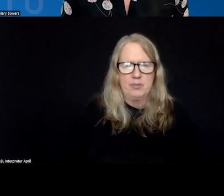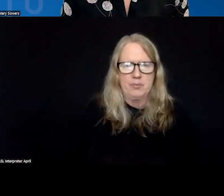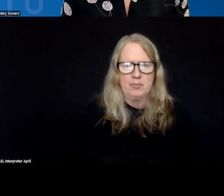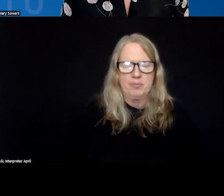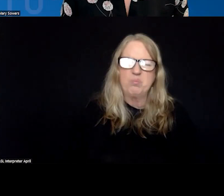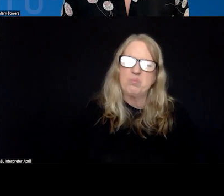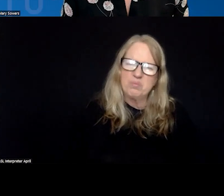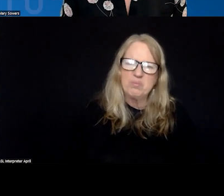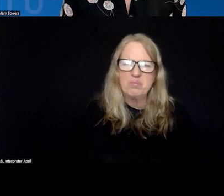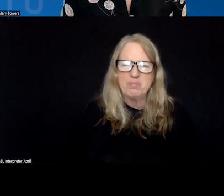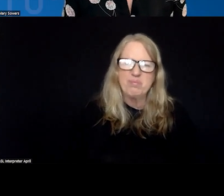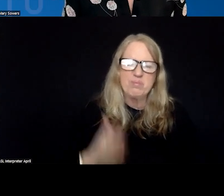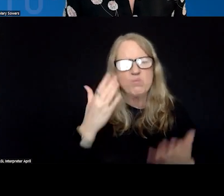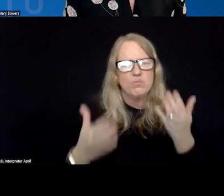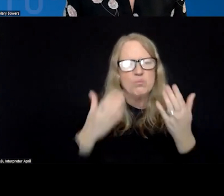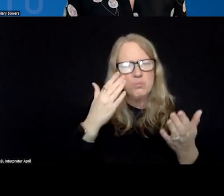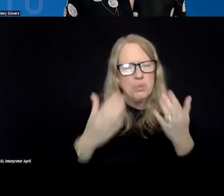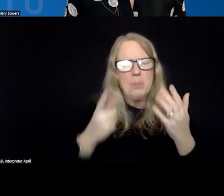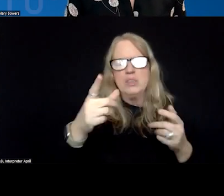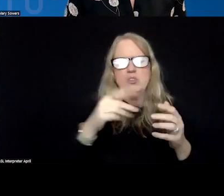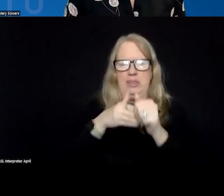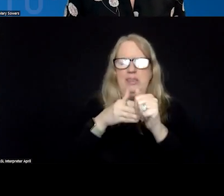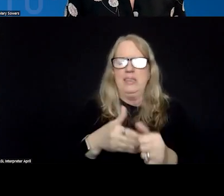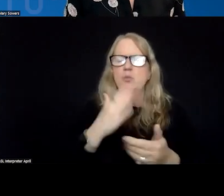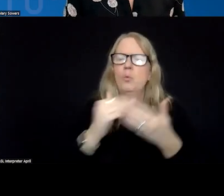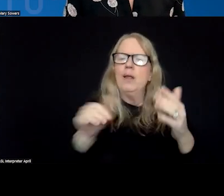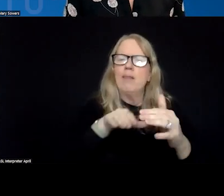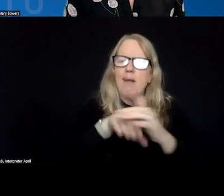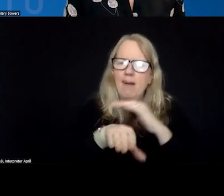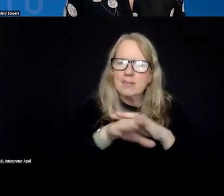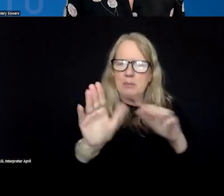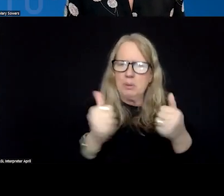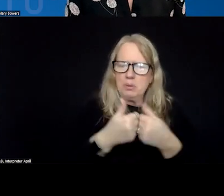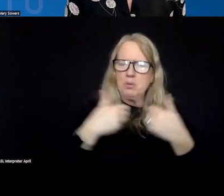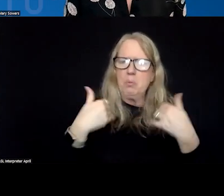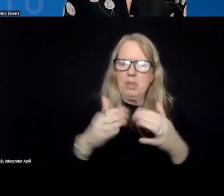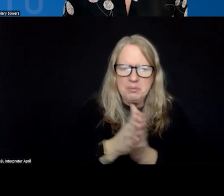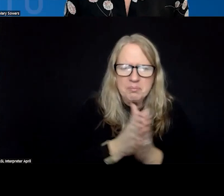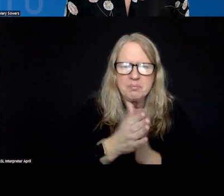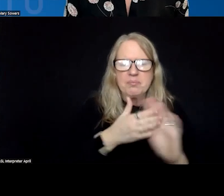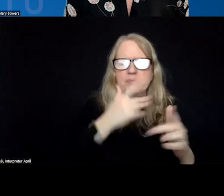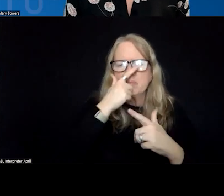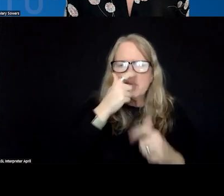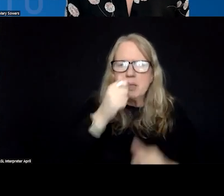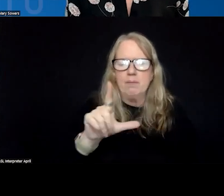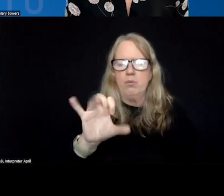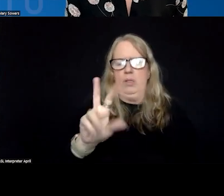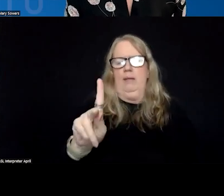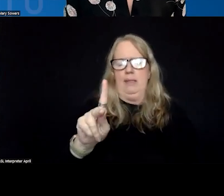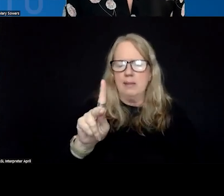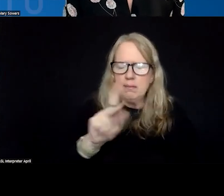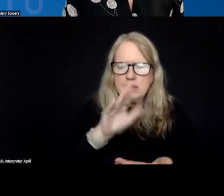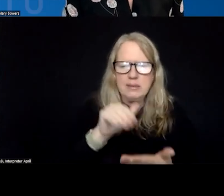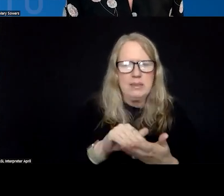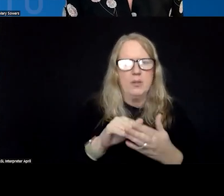probably should lead with some of the access challenges that have really spurred the interest and commitment to the Link Center along the way.